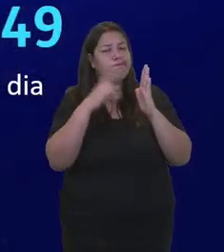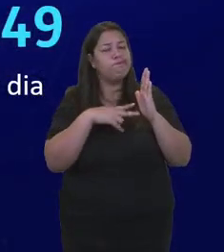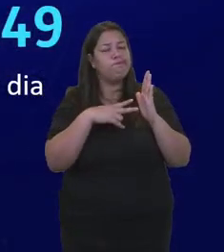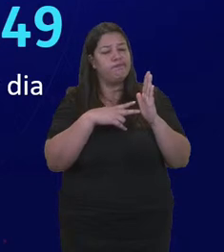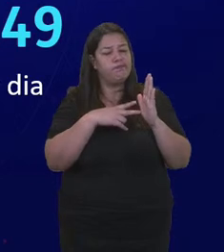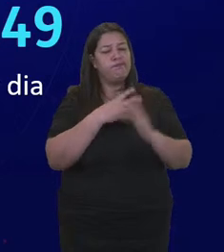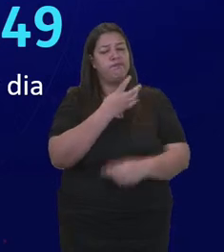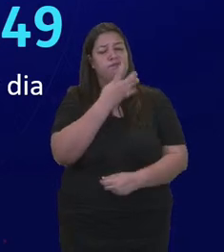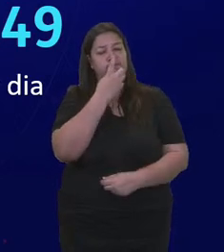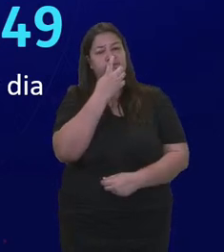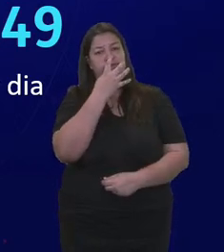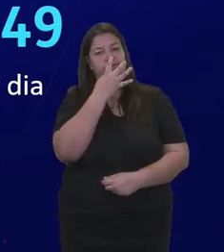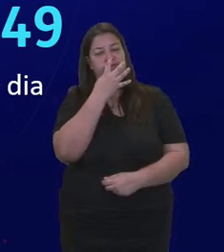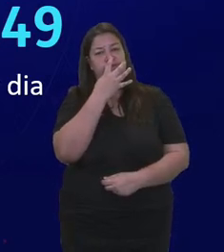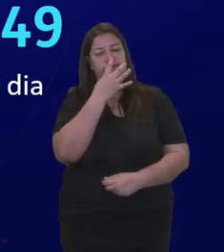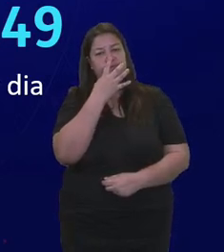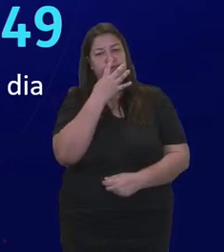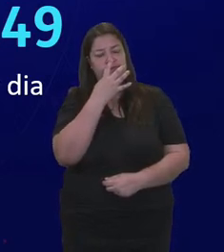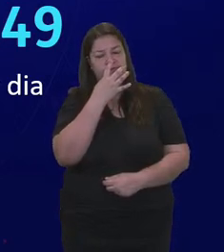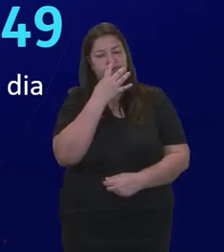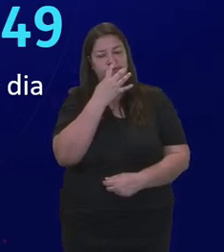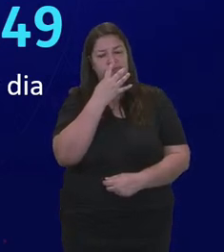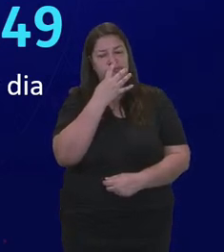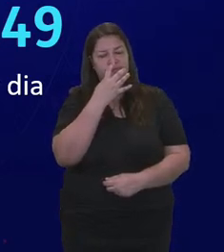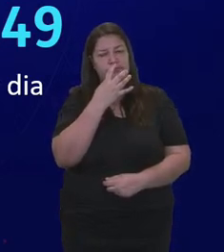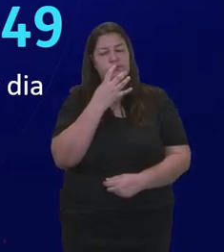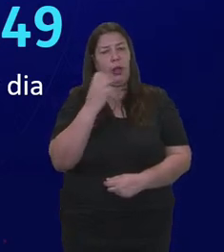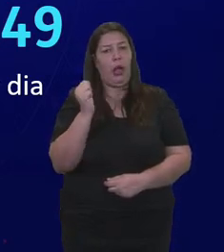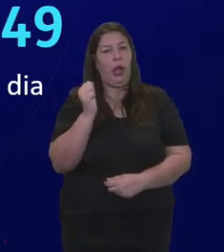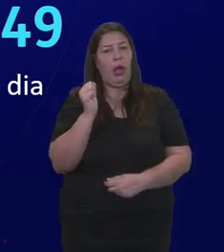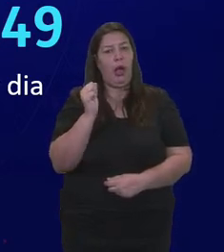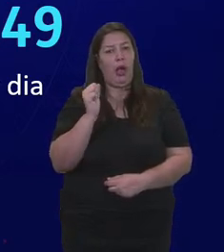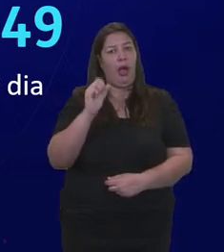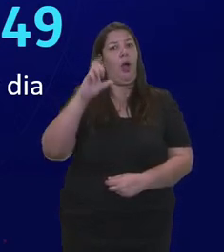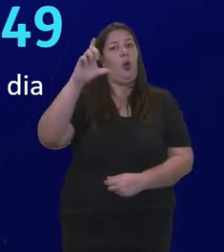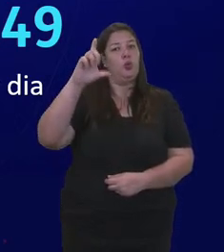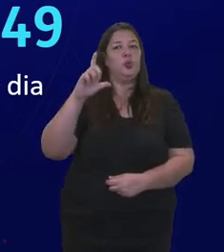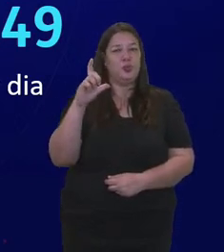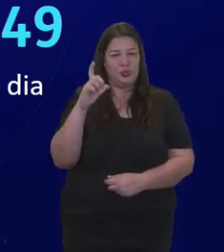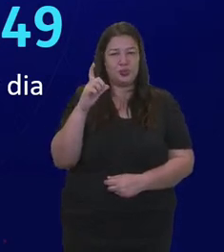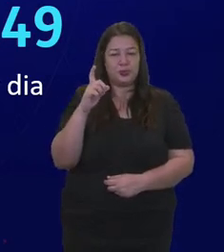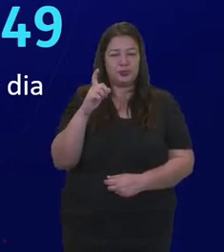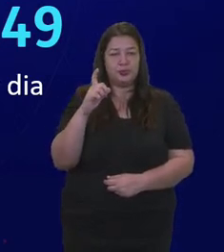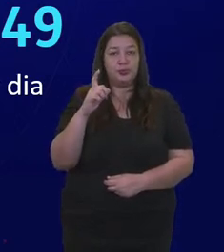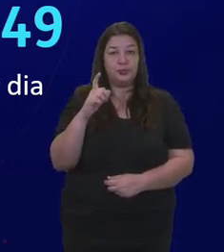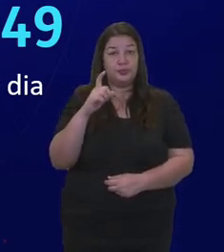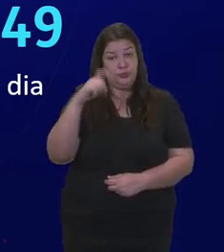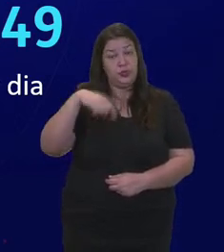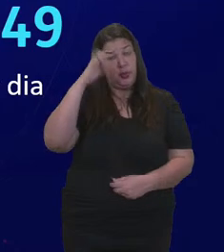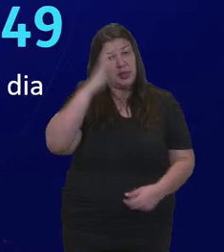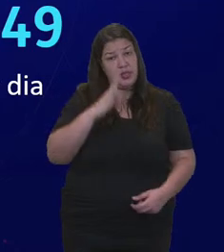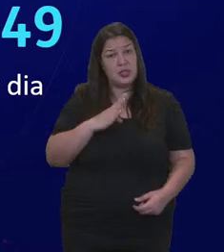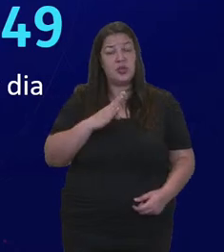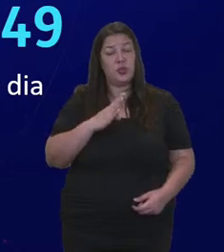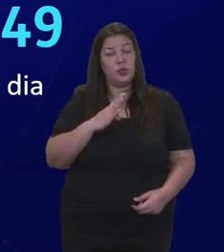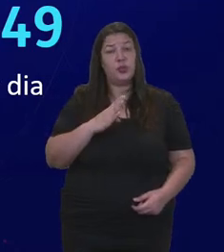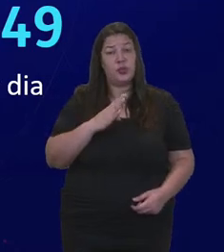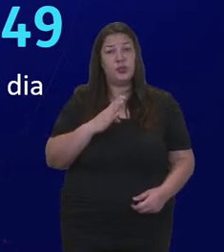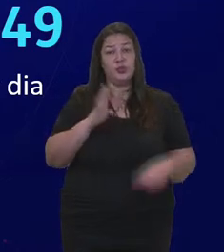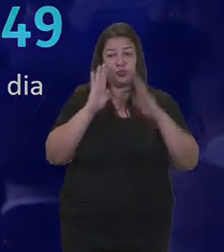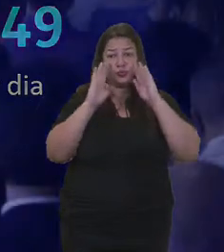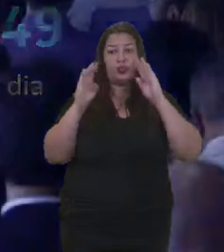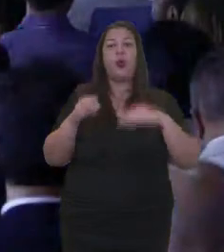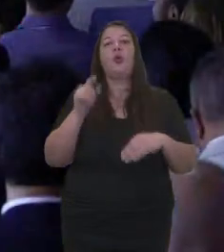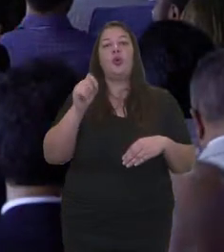internet. Our level of digitalization is very high, and Brazil has a very